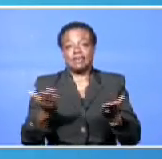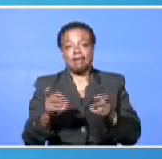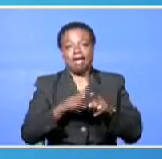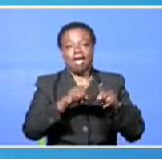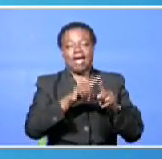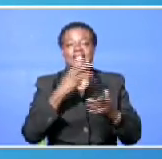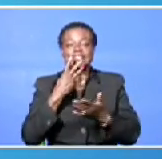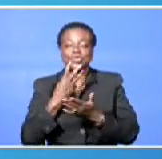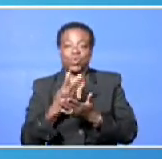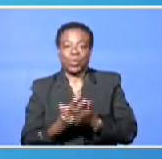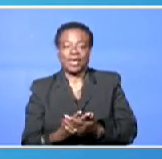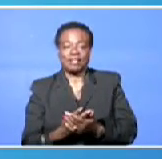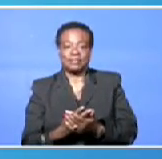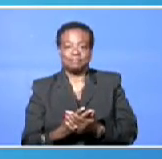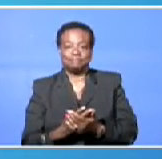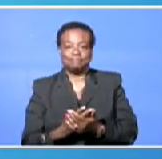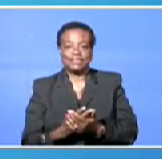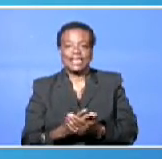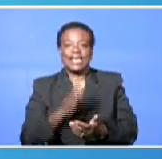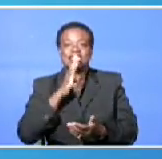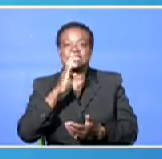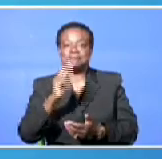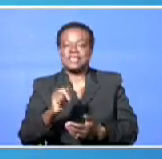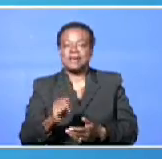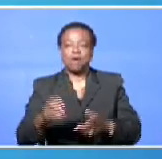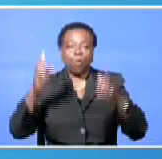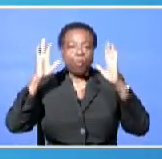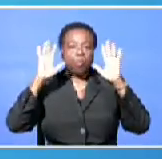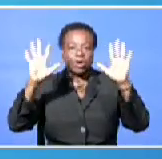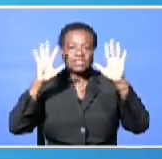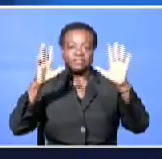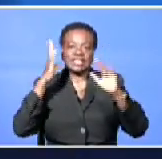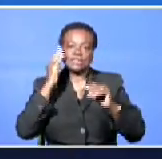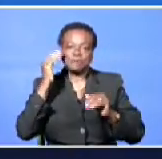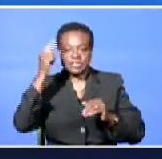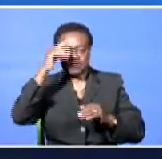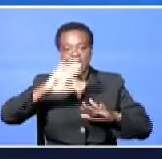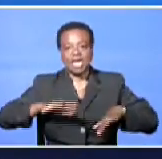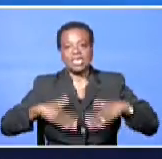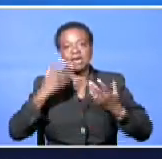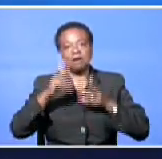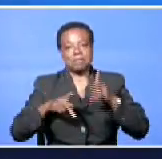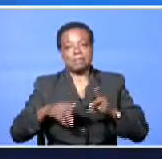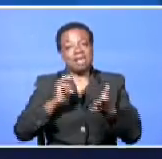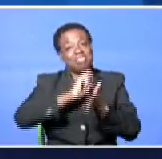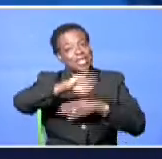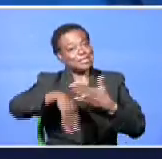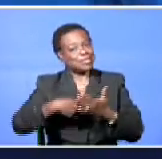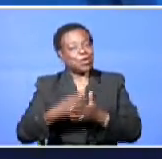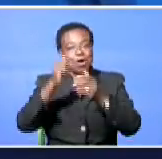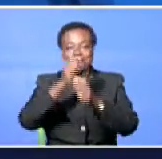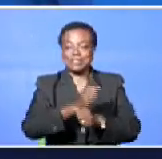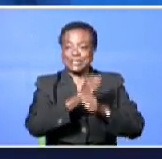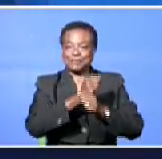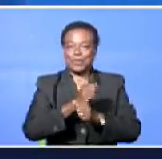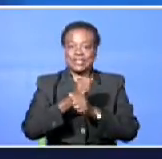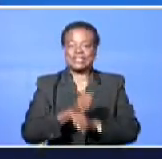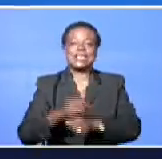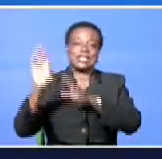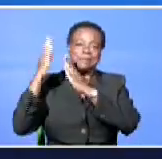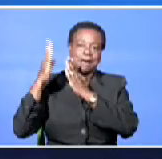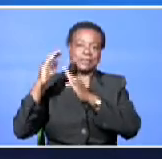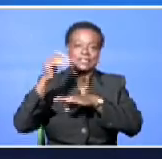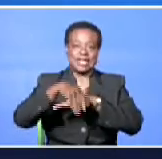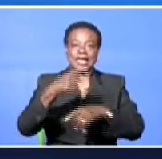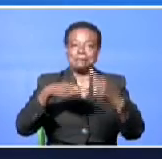because it's just been a fantastic experience for young people. And that will do it for sports. The Bahamas Tonight comes